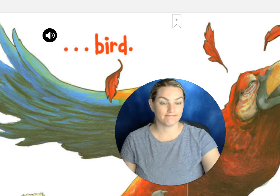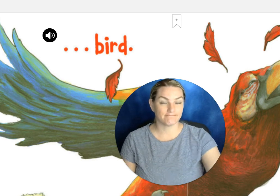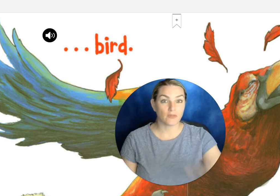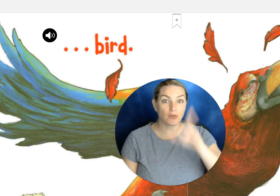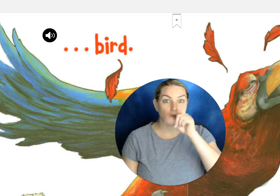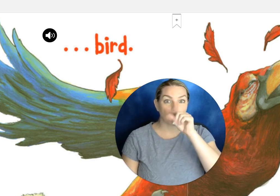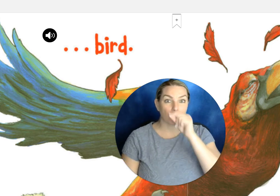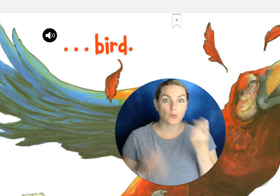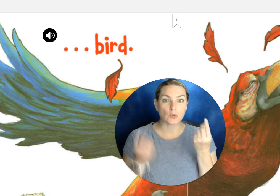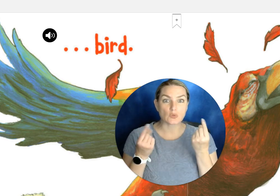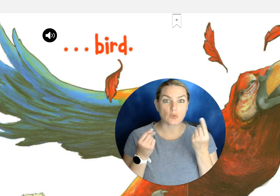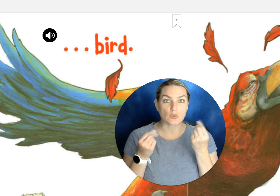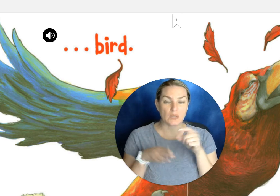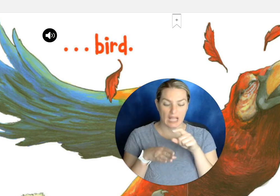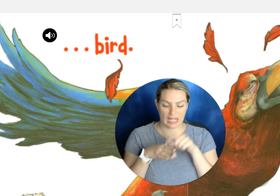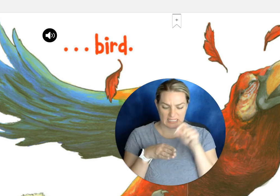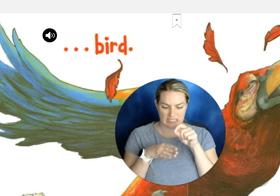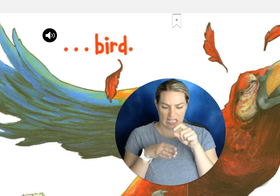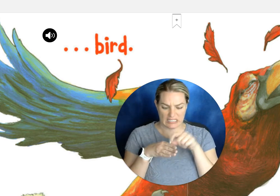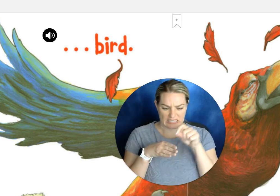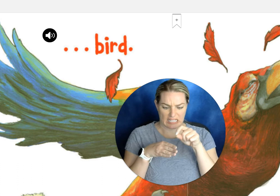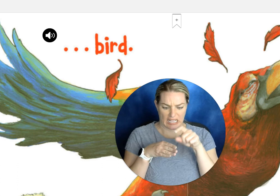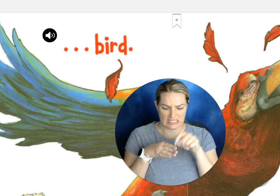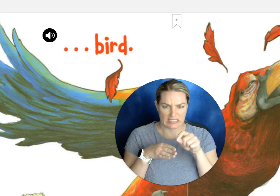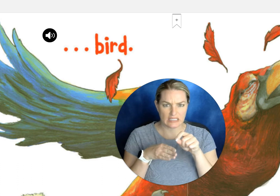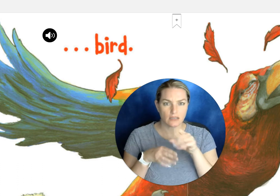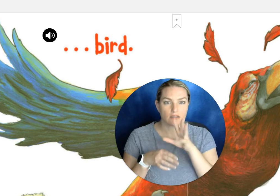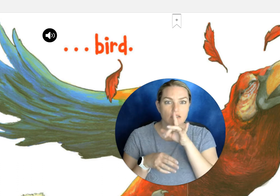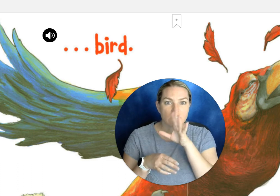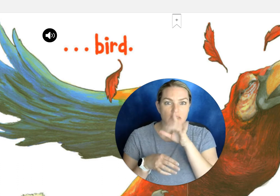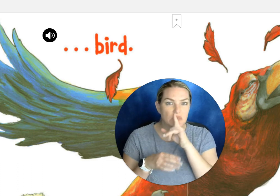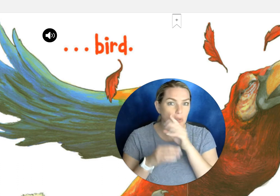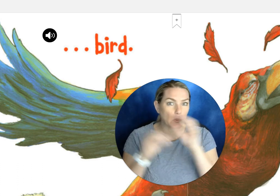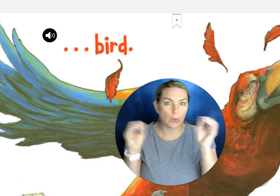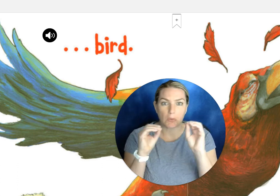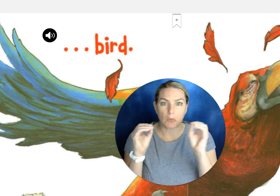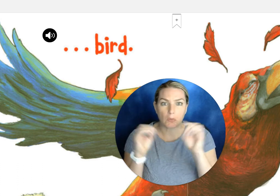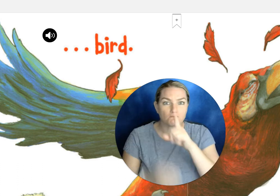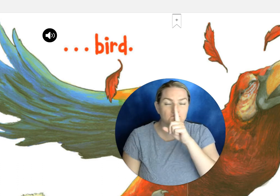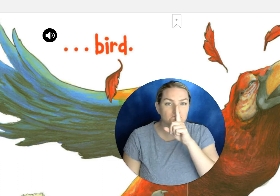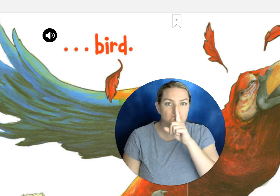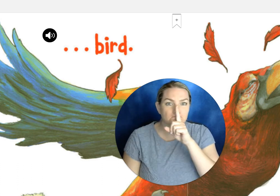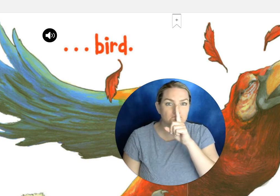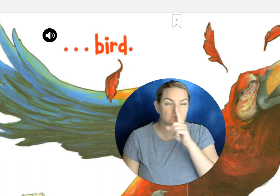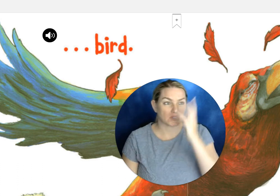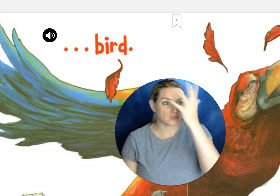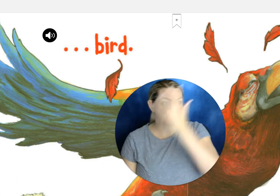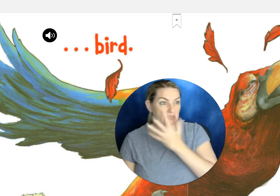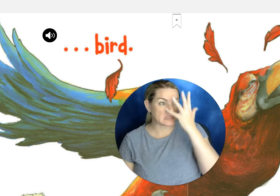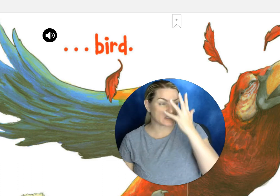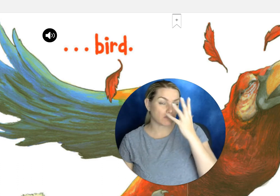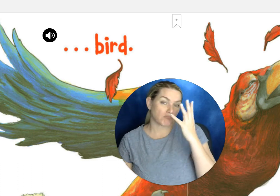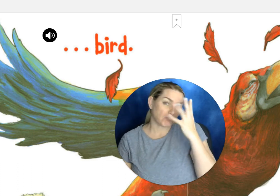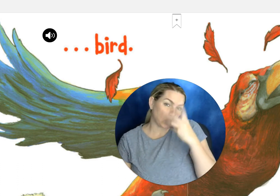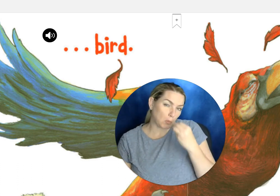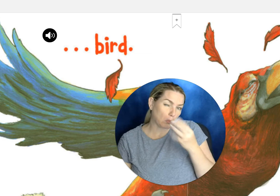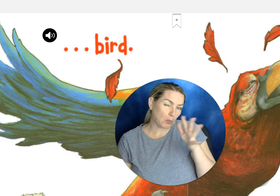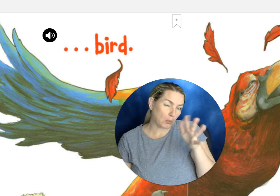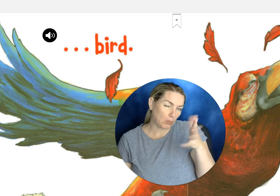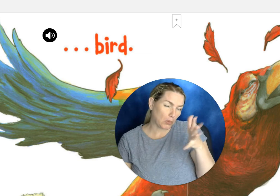The bird only nipped. It didn't even talk. It was sort of pretty, but it had a nasty